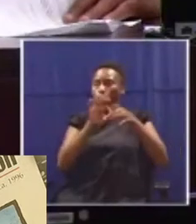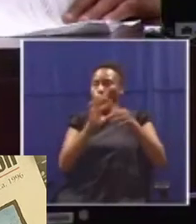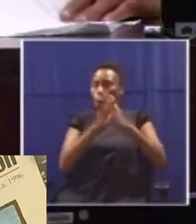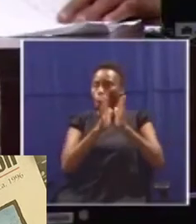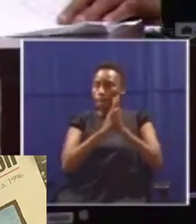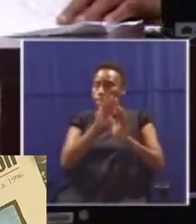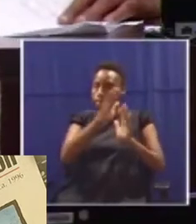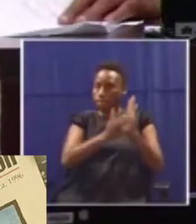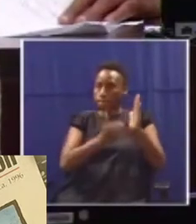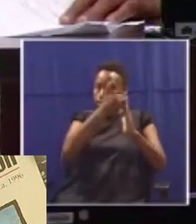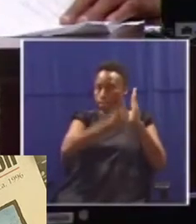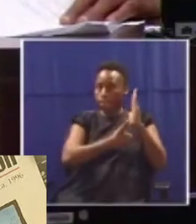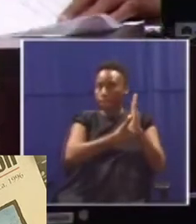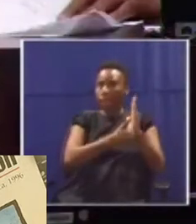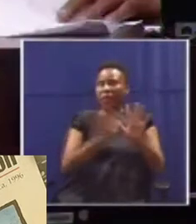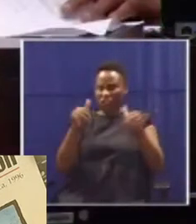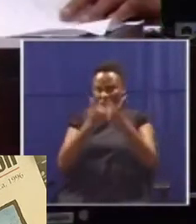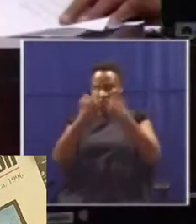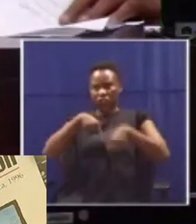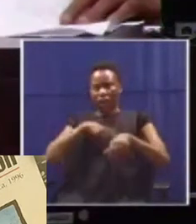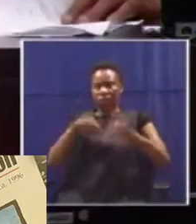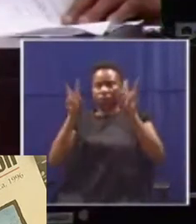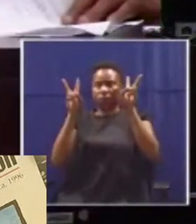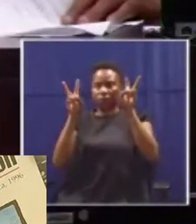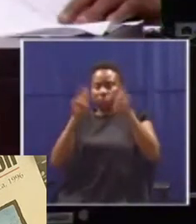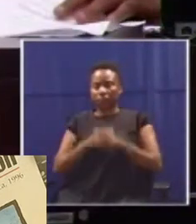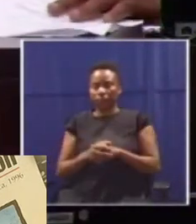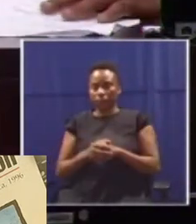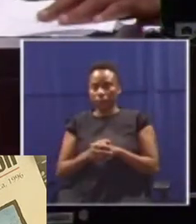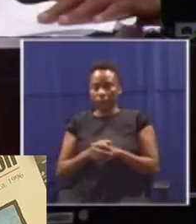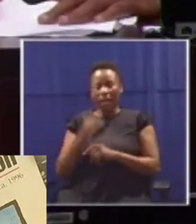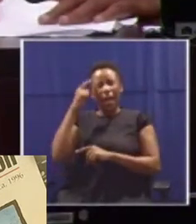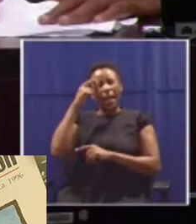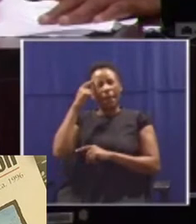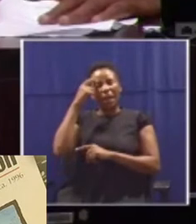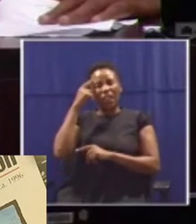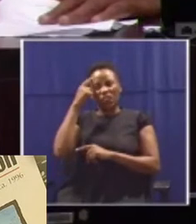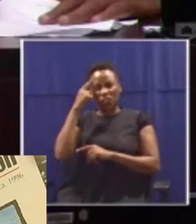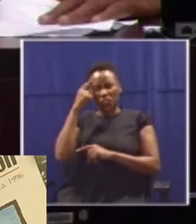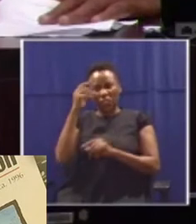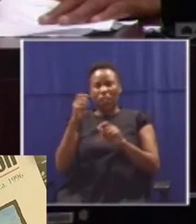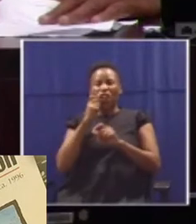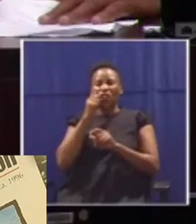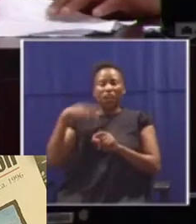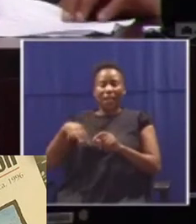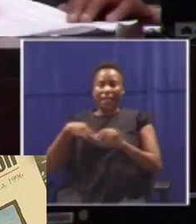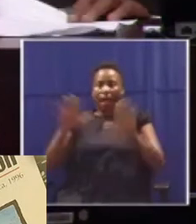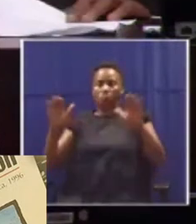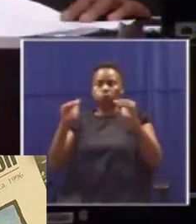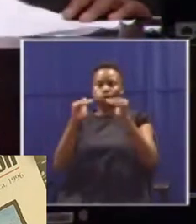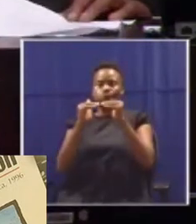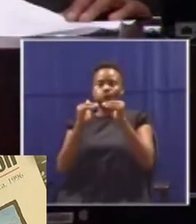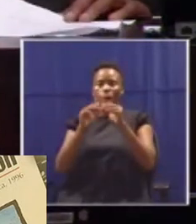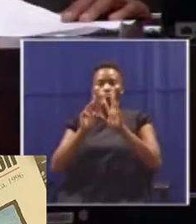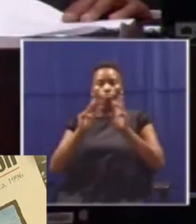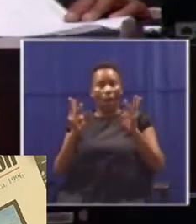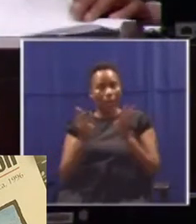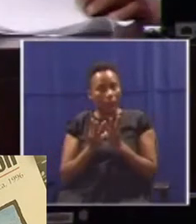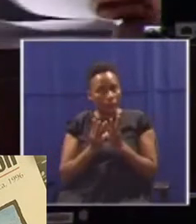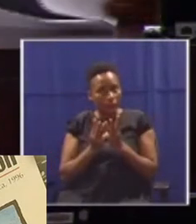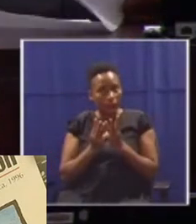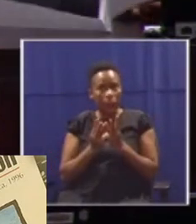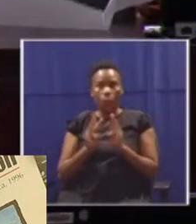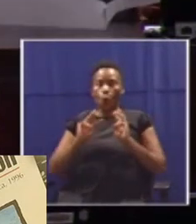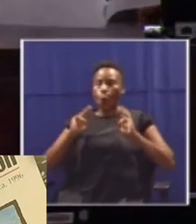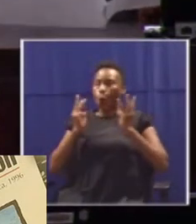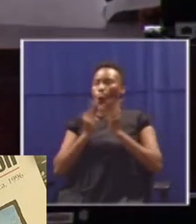us, and I quote, to imagine a gender equal world, a world free of